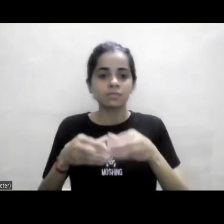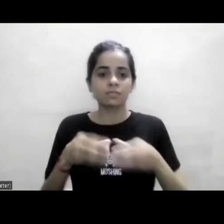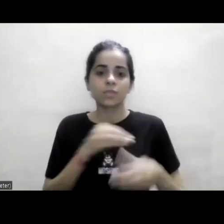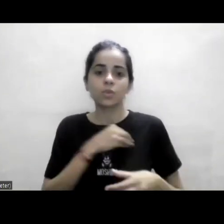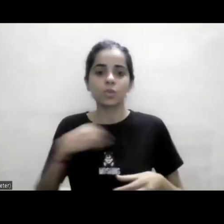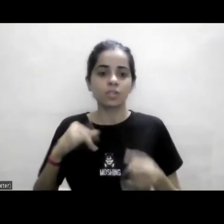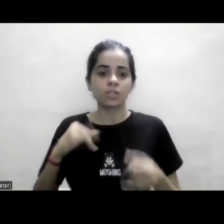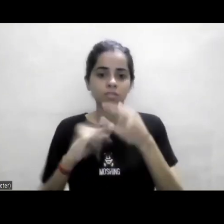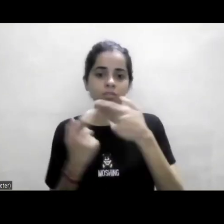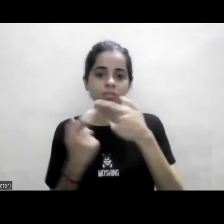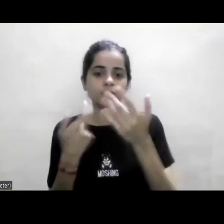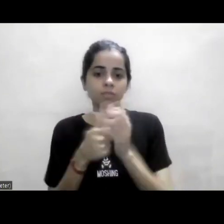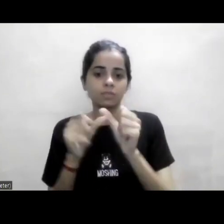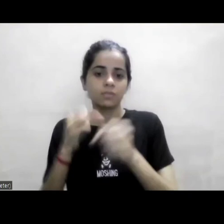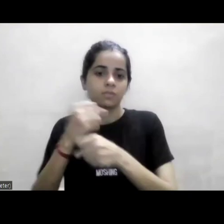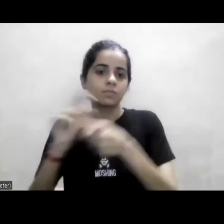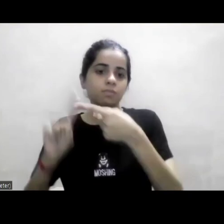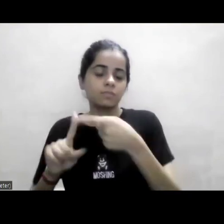yes.